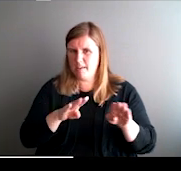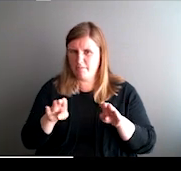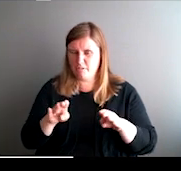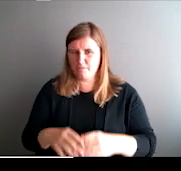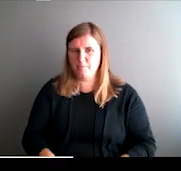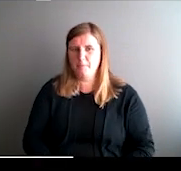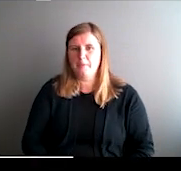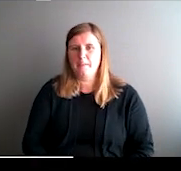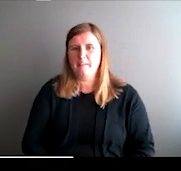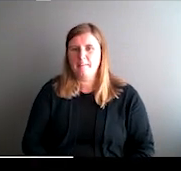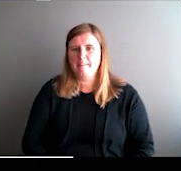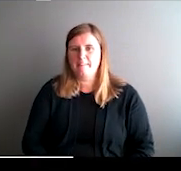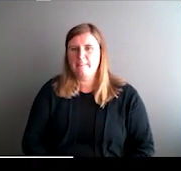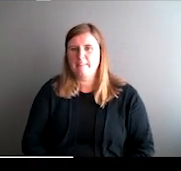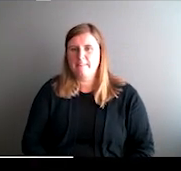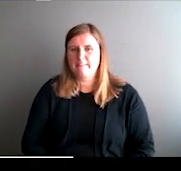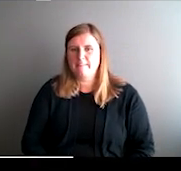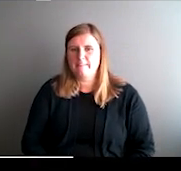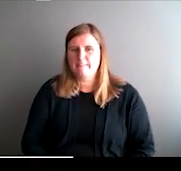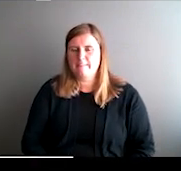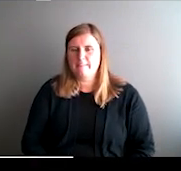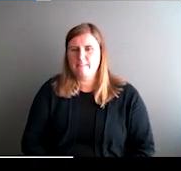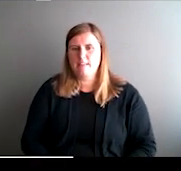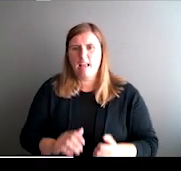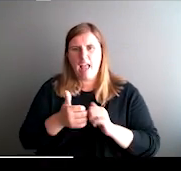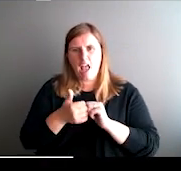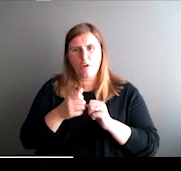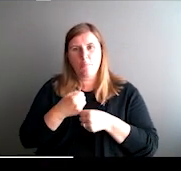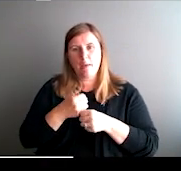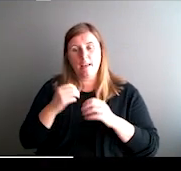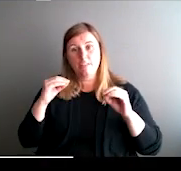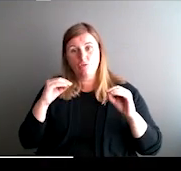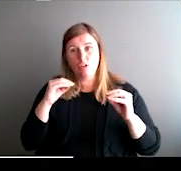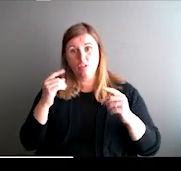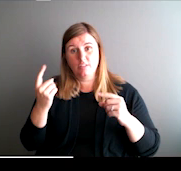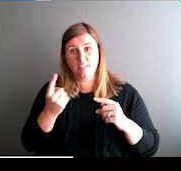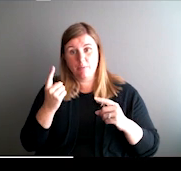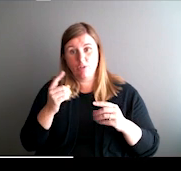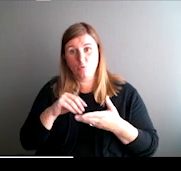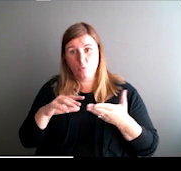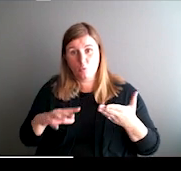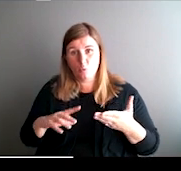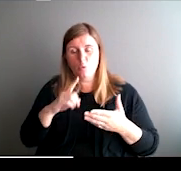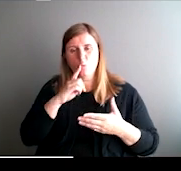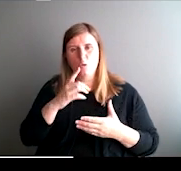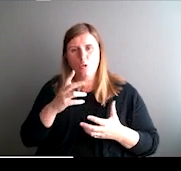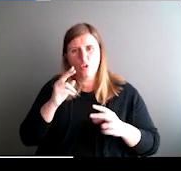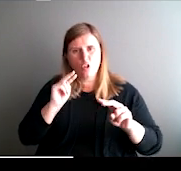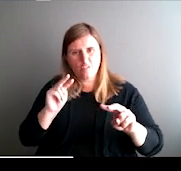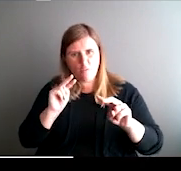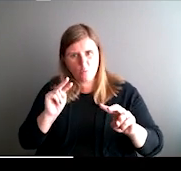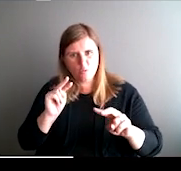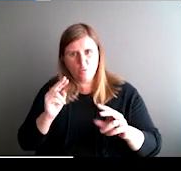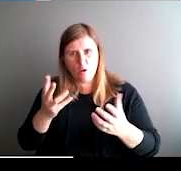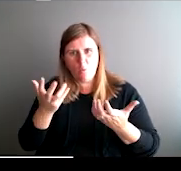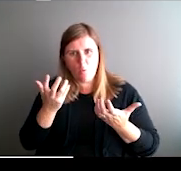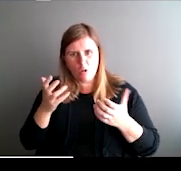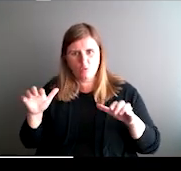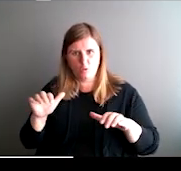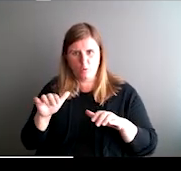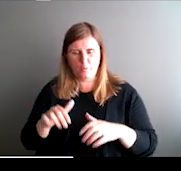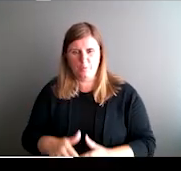saying, to say it in plain spoken terms, is how do you make instruction something the student is going to look forward to and want to do?